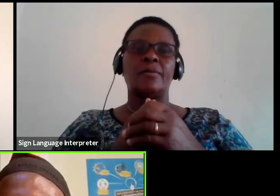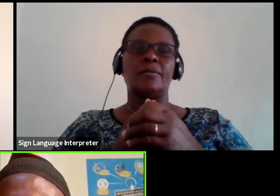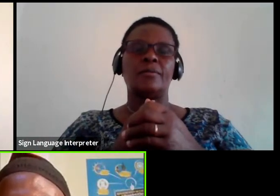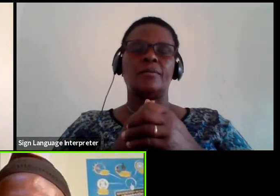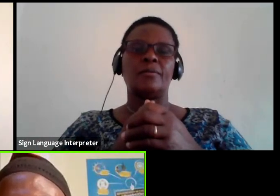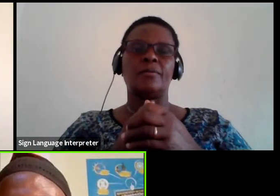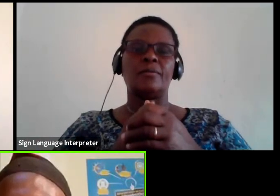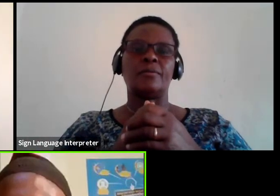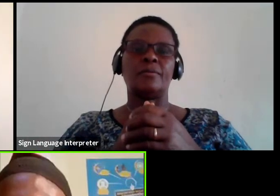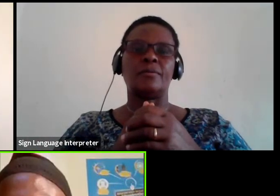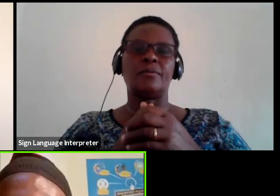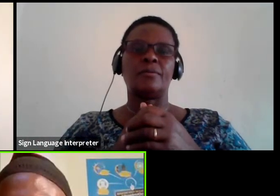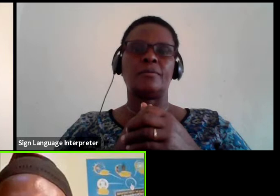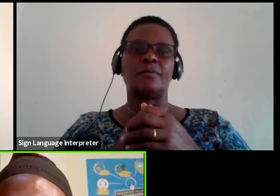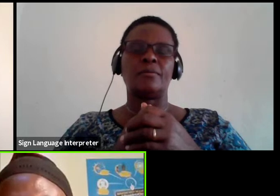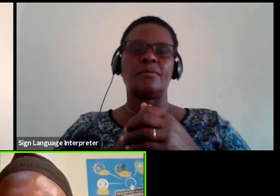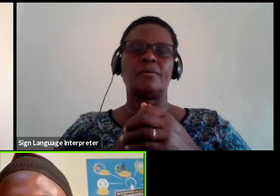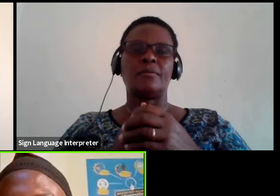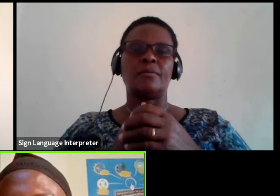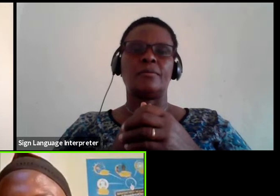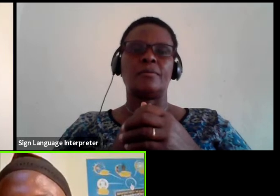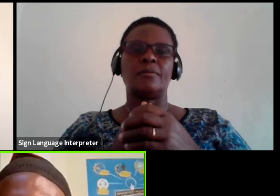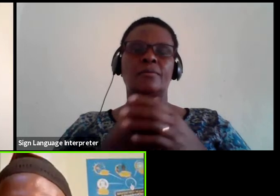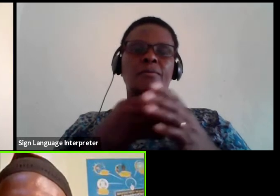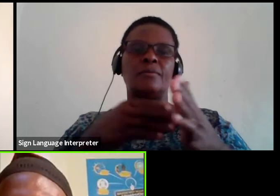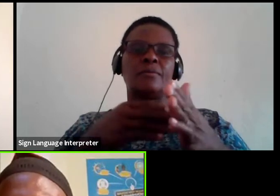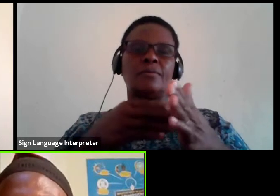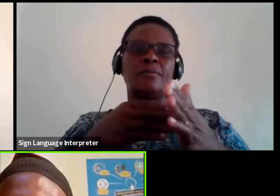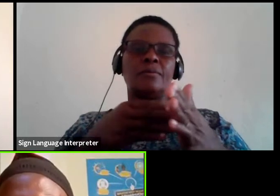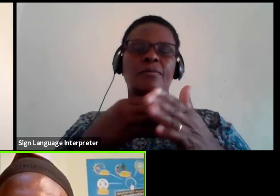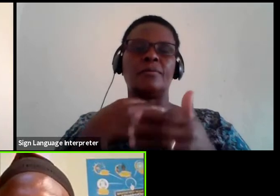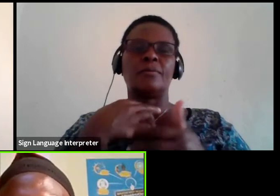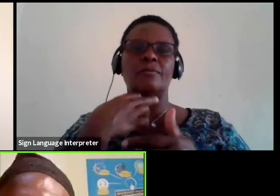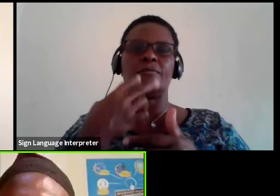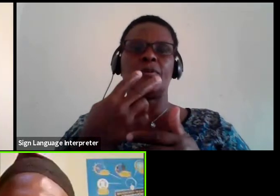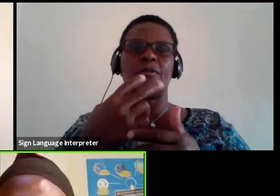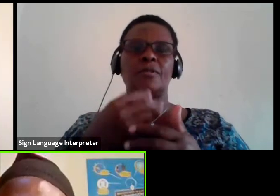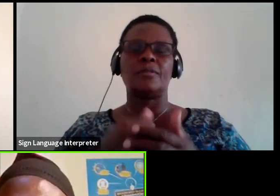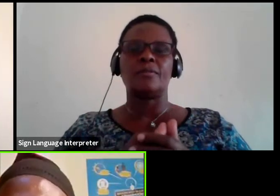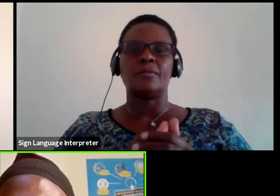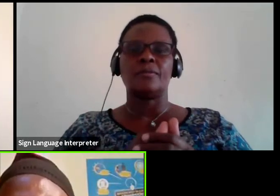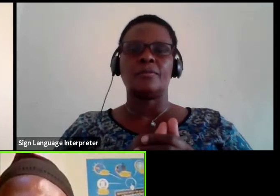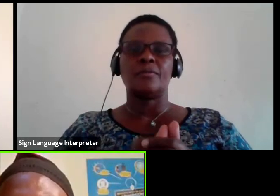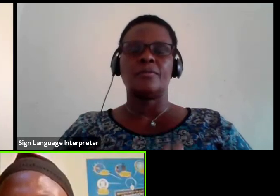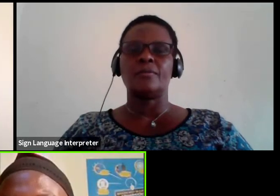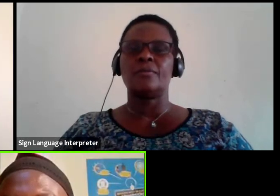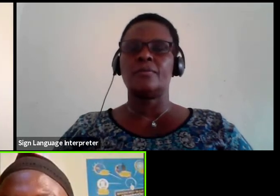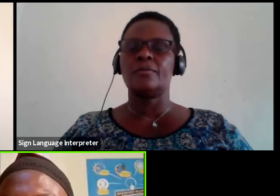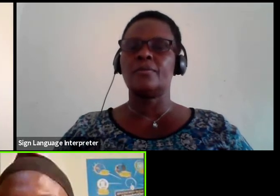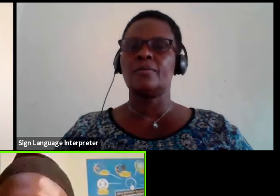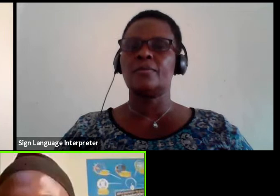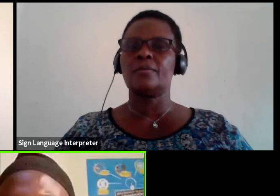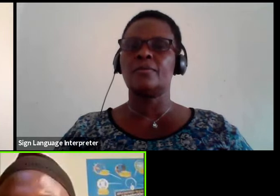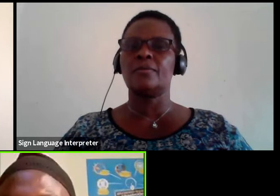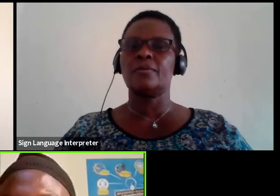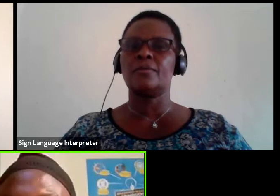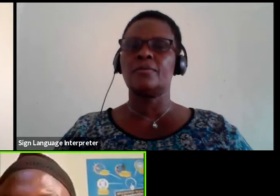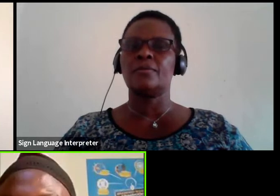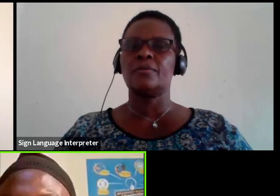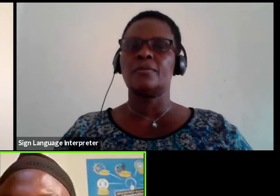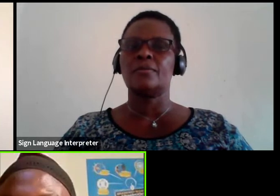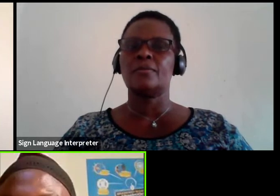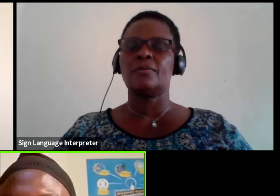"Look, personal data should be protected per se," this can happen and go without anybody challenging it, because you go back to